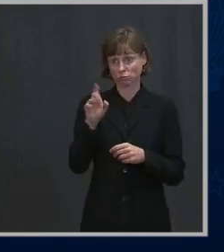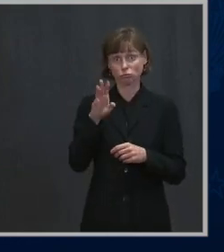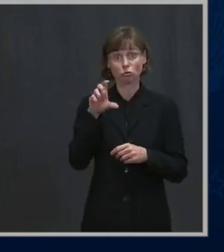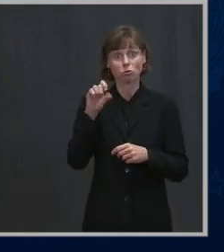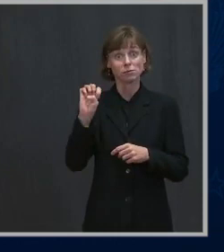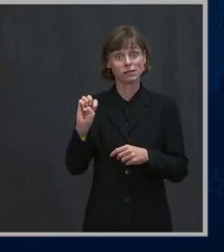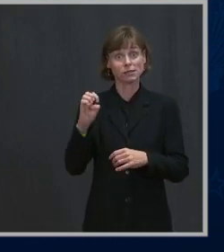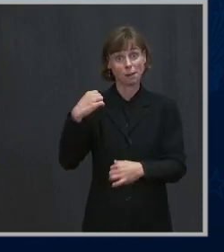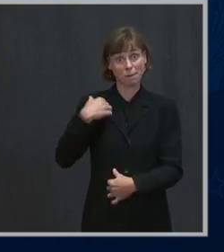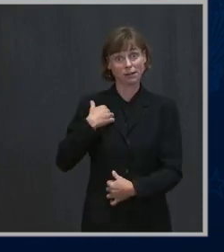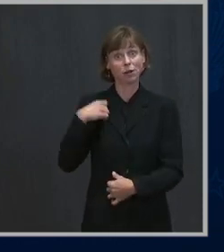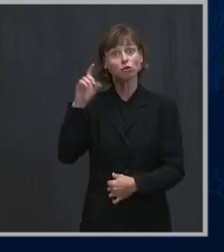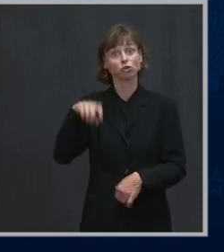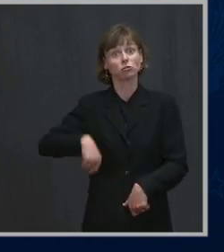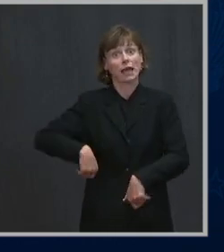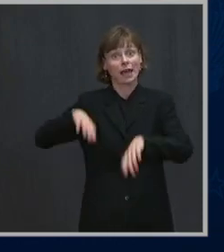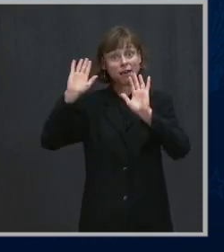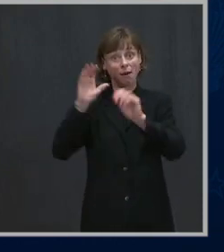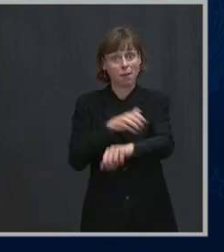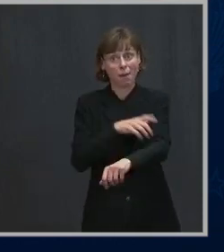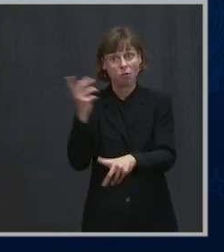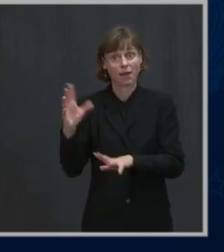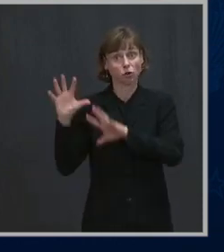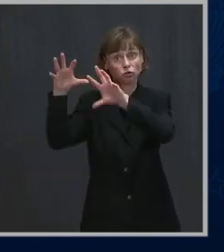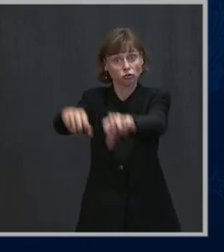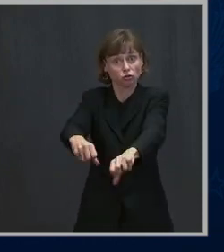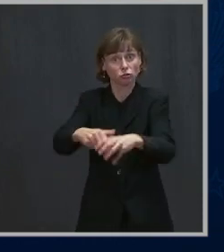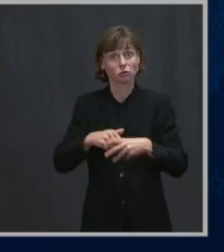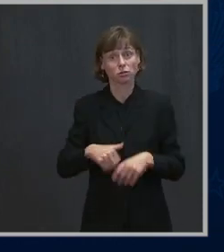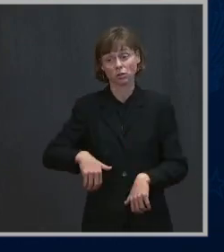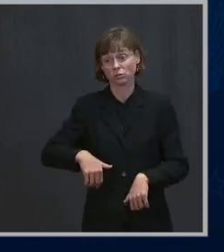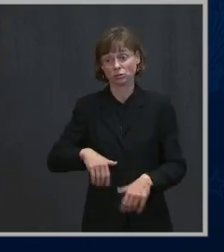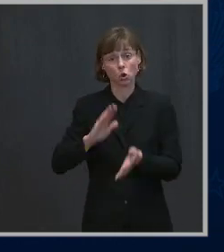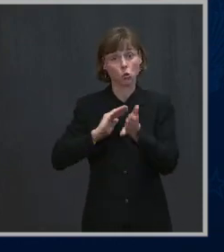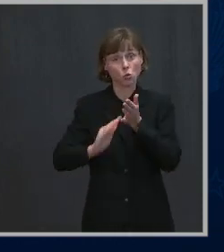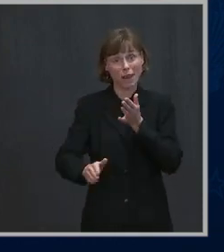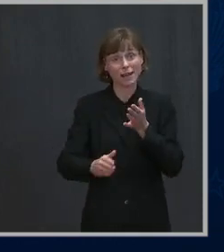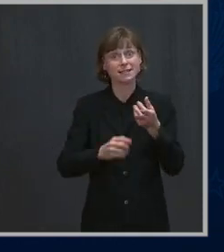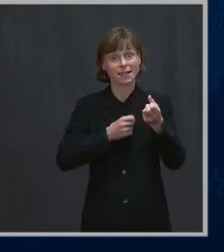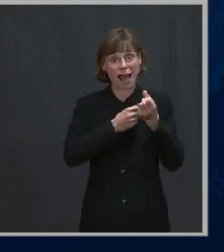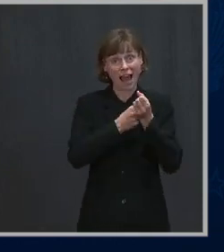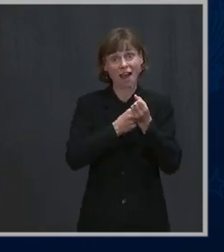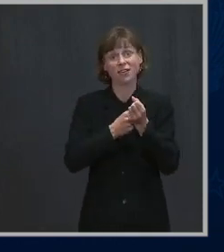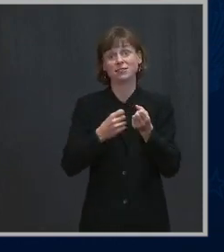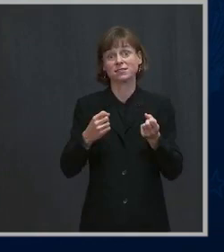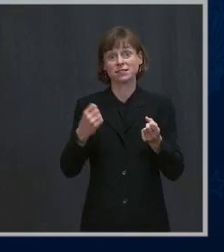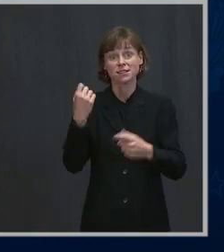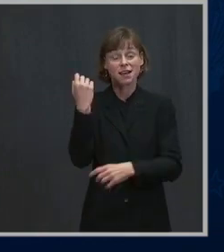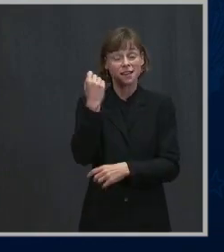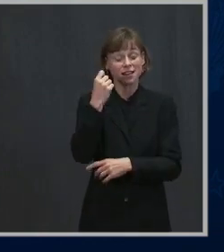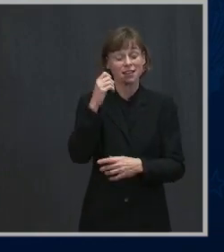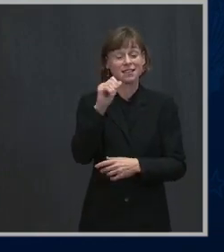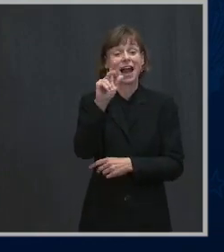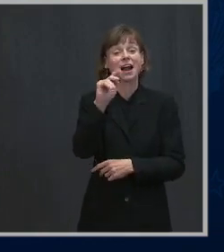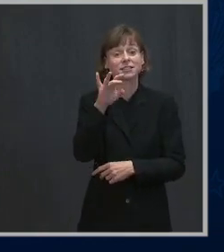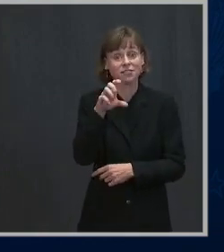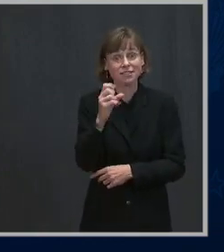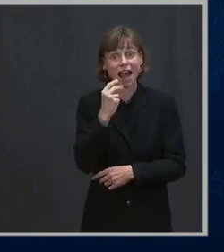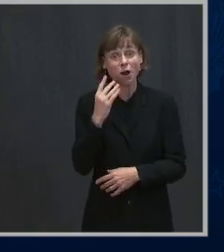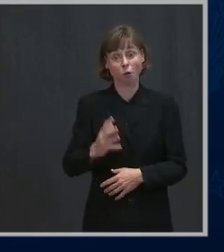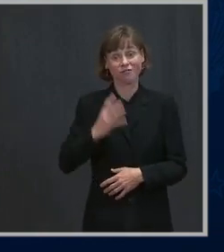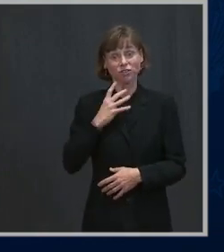they have seized release the advocates and activists and officials they have detained lift the